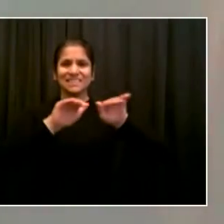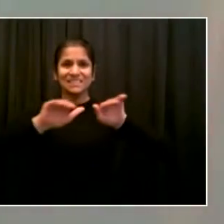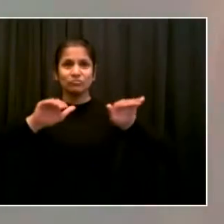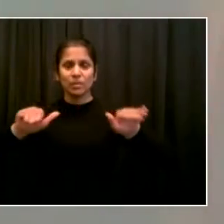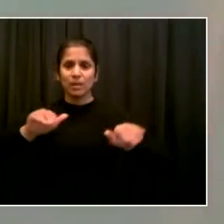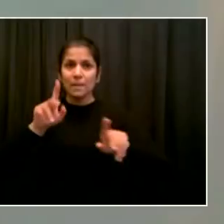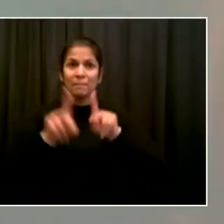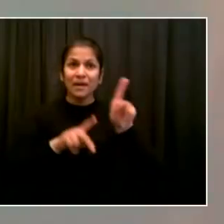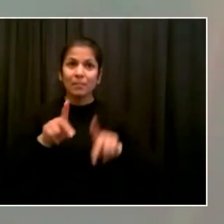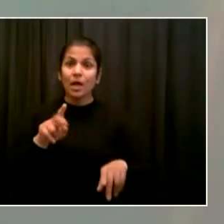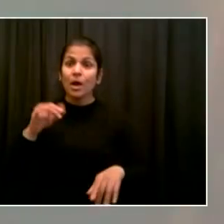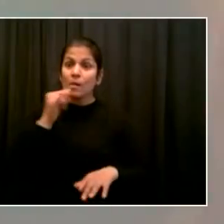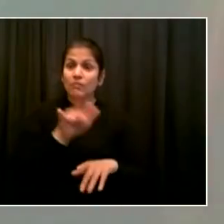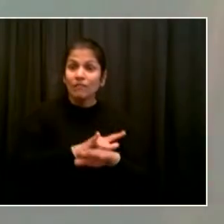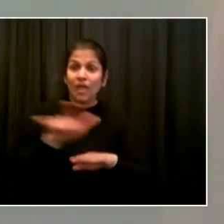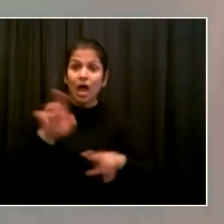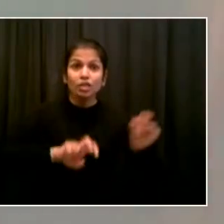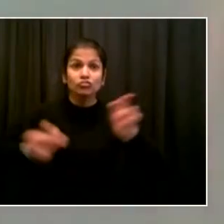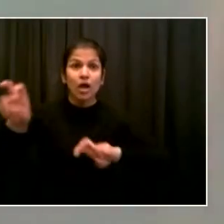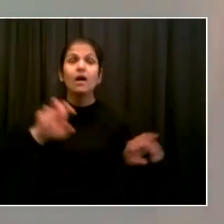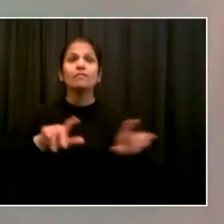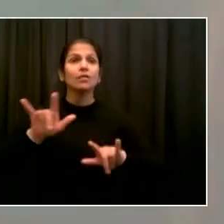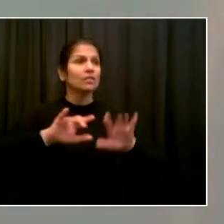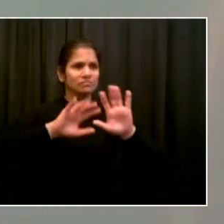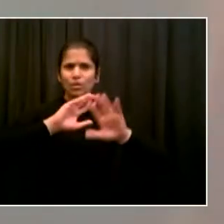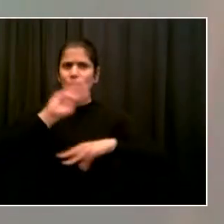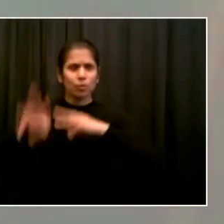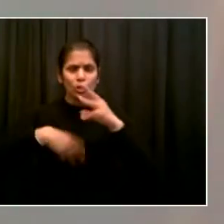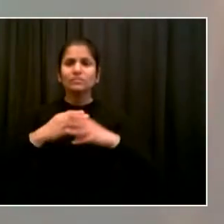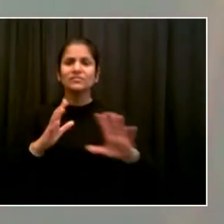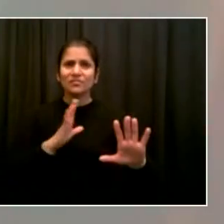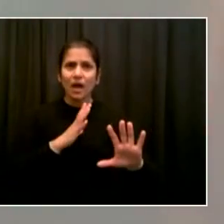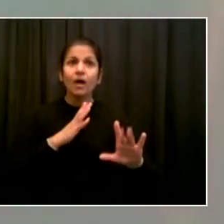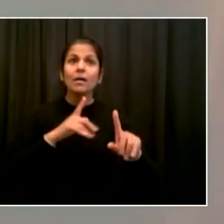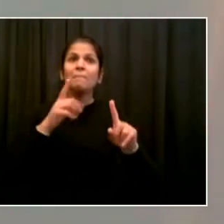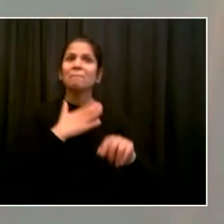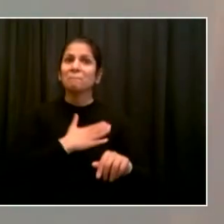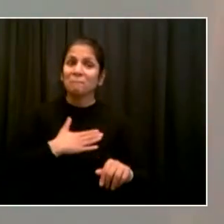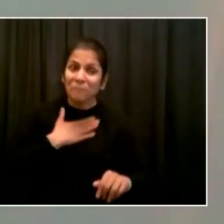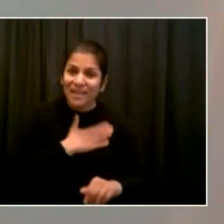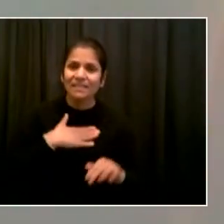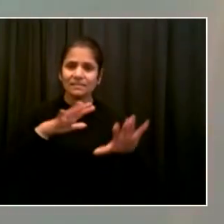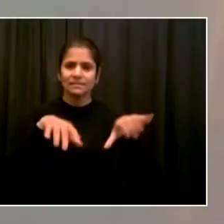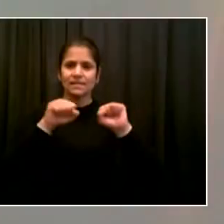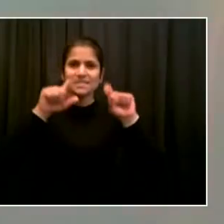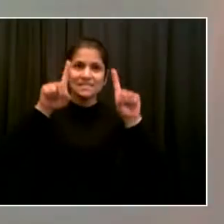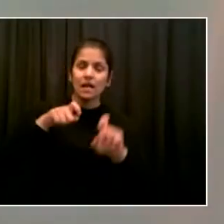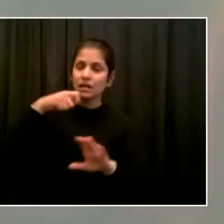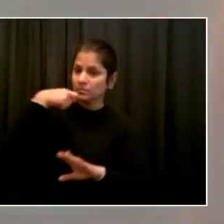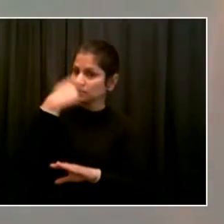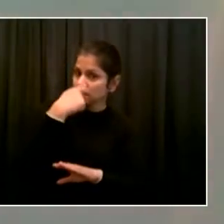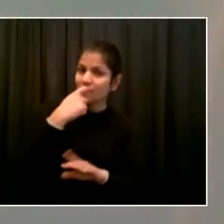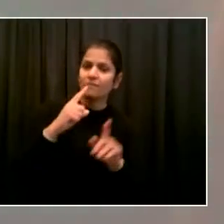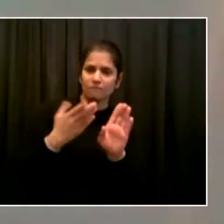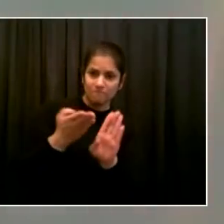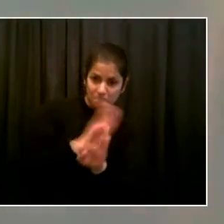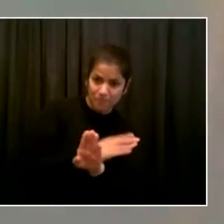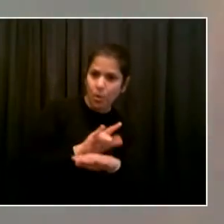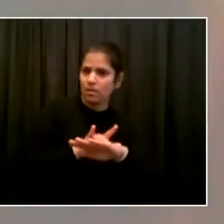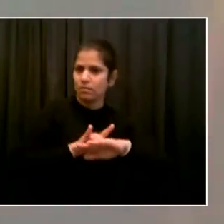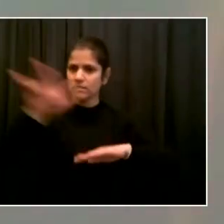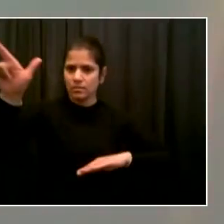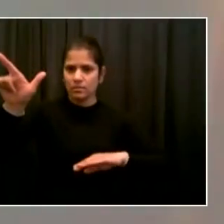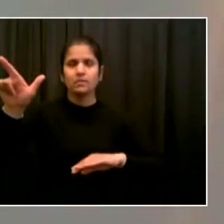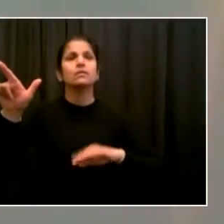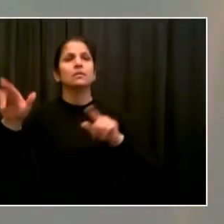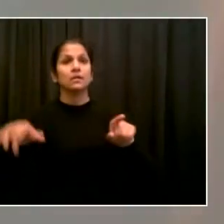around the world, that they need to be tested before they get on a plane. They need to get tested after they get off that plane and are at home. And